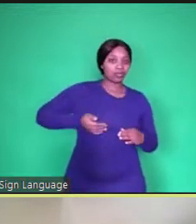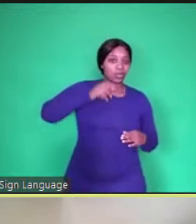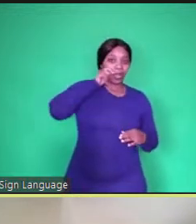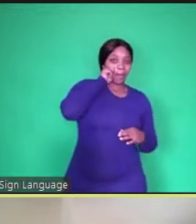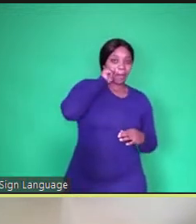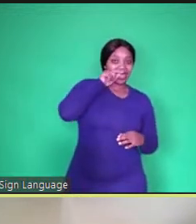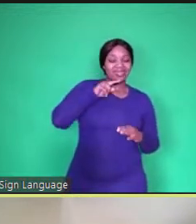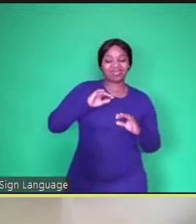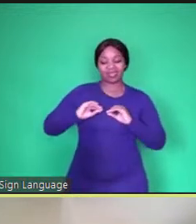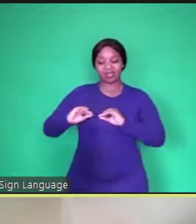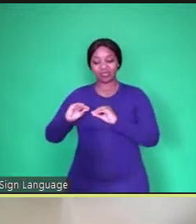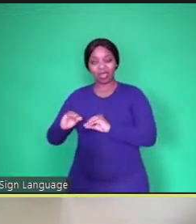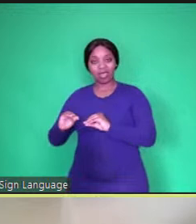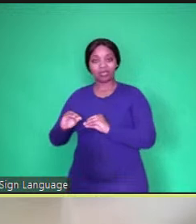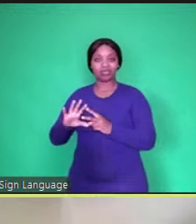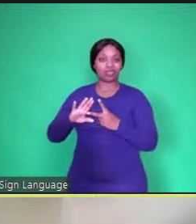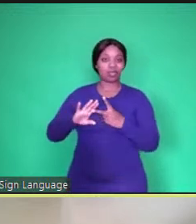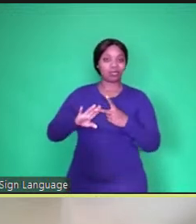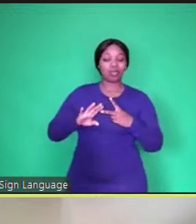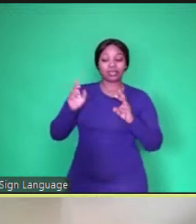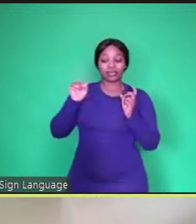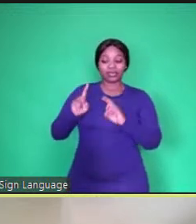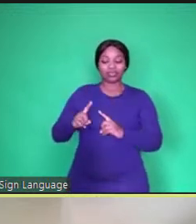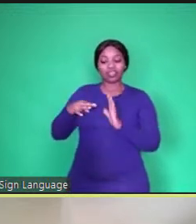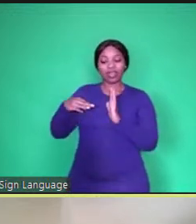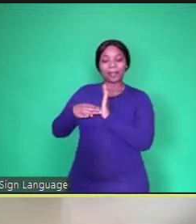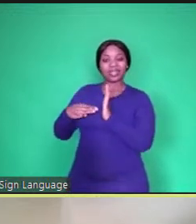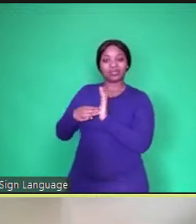especially matric level.